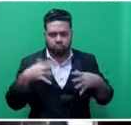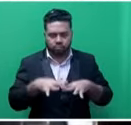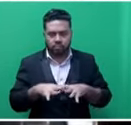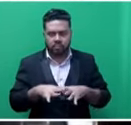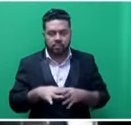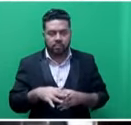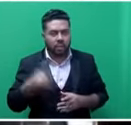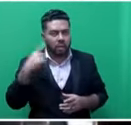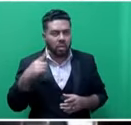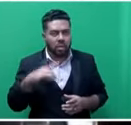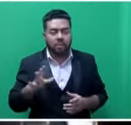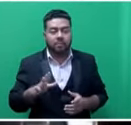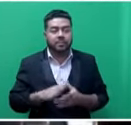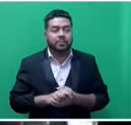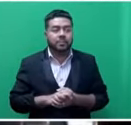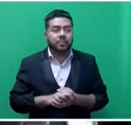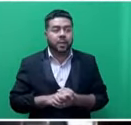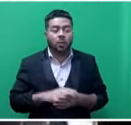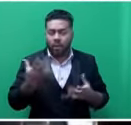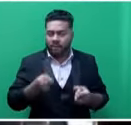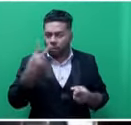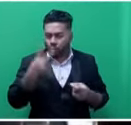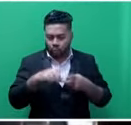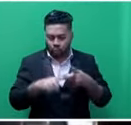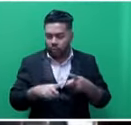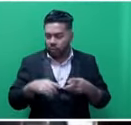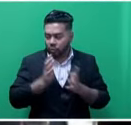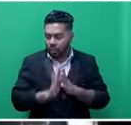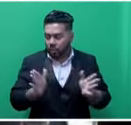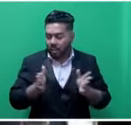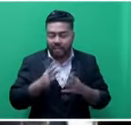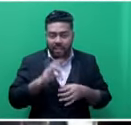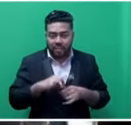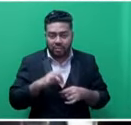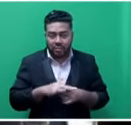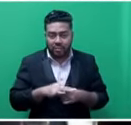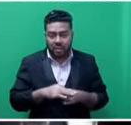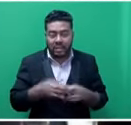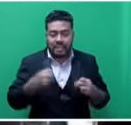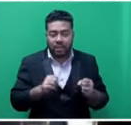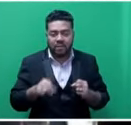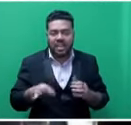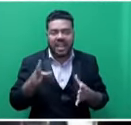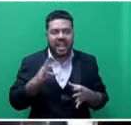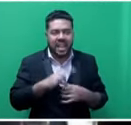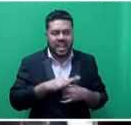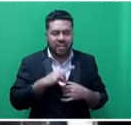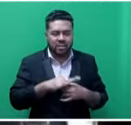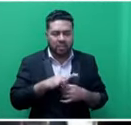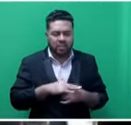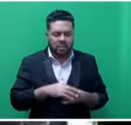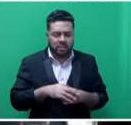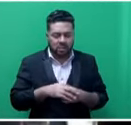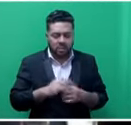have had 2 general elections in Fiji, and the people remain doubtful on the system of election. The doubts are